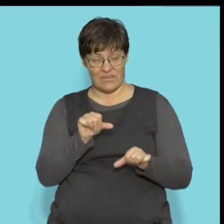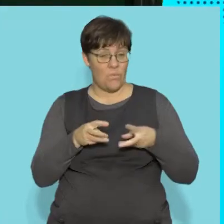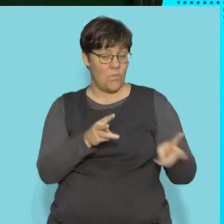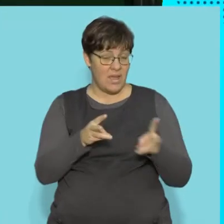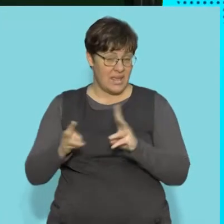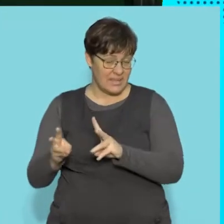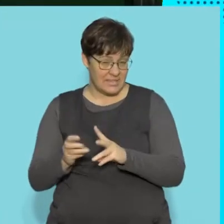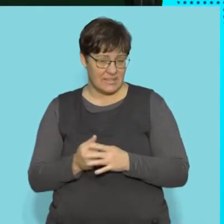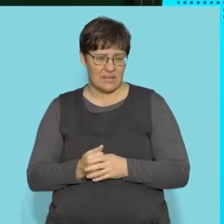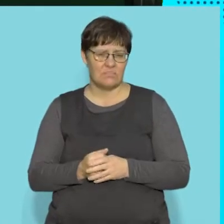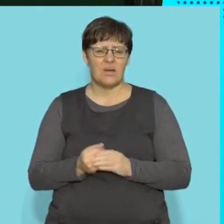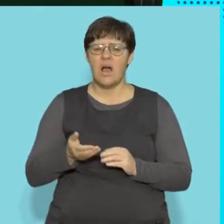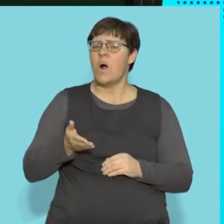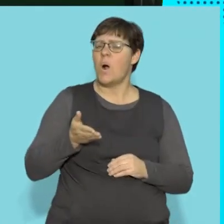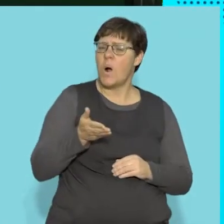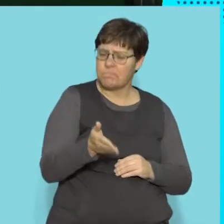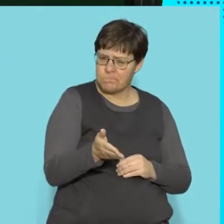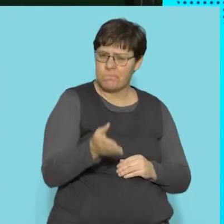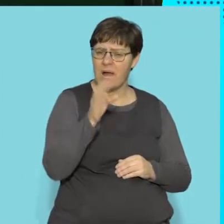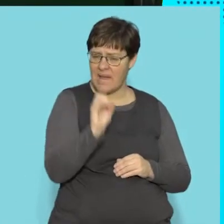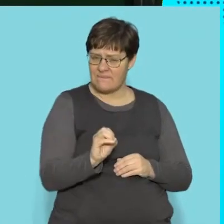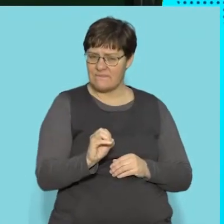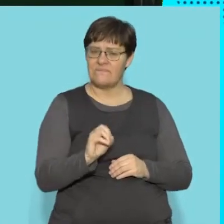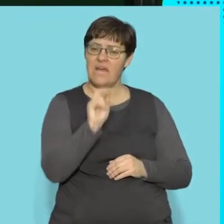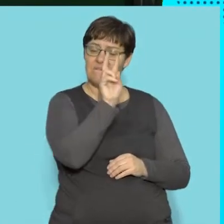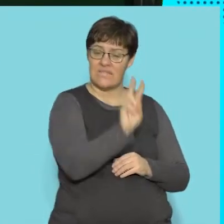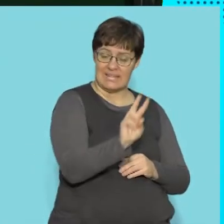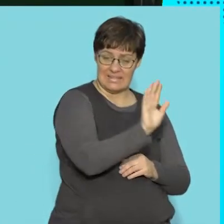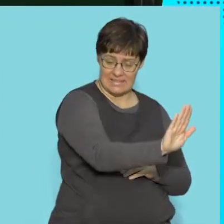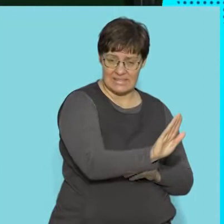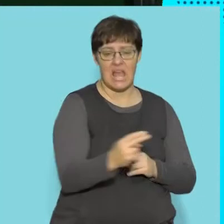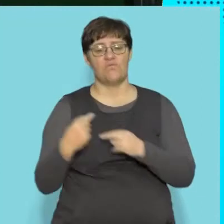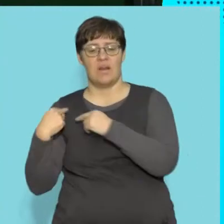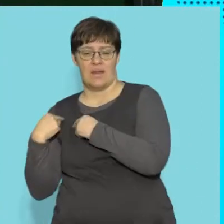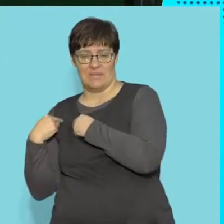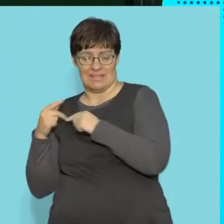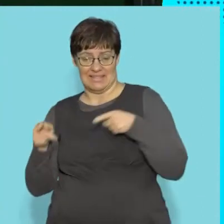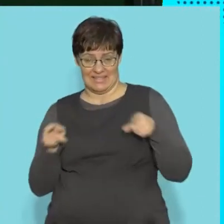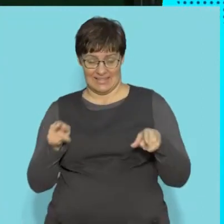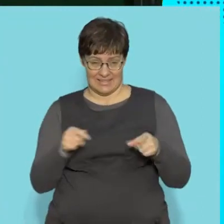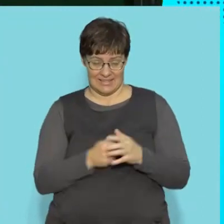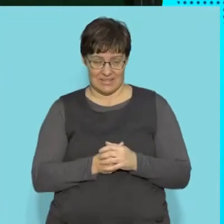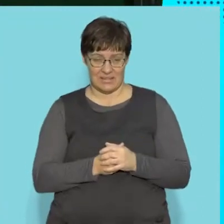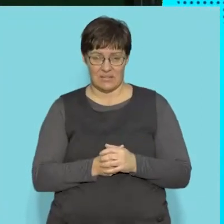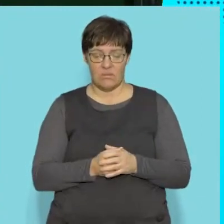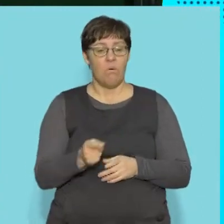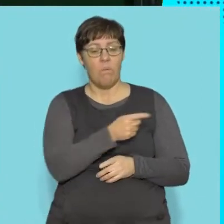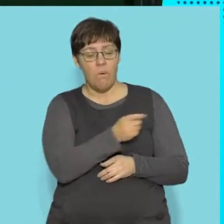method are going to ask you about validity and reliability. So